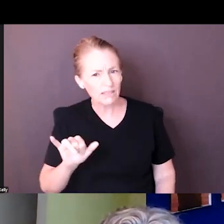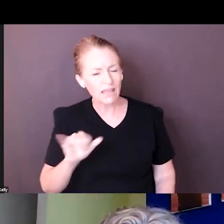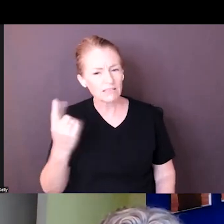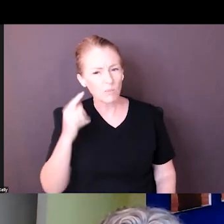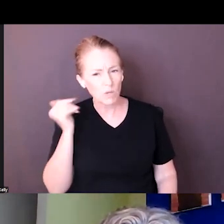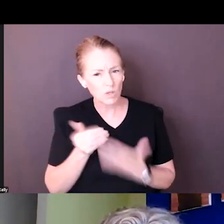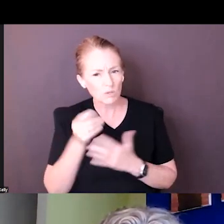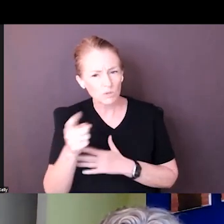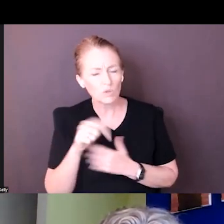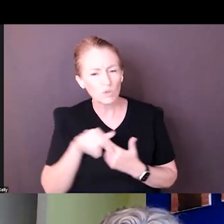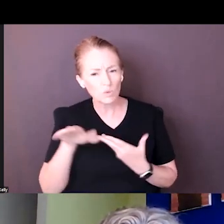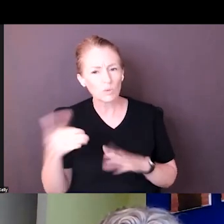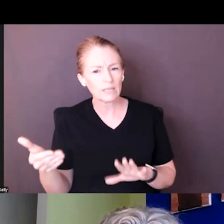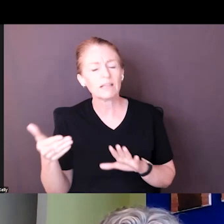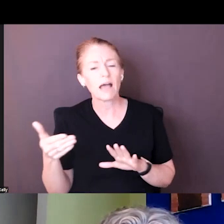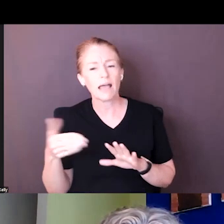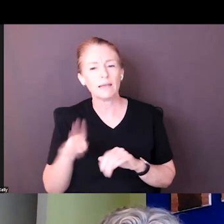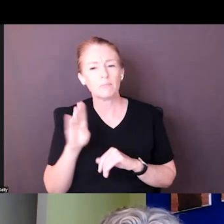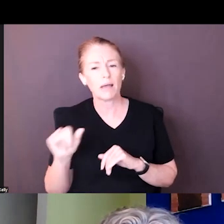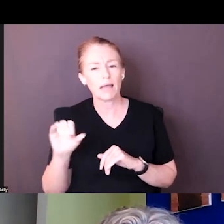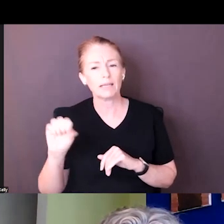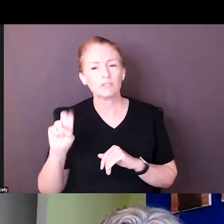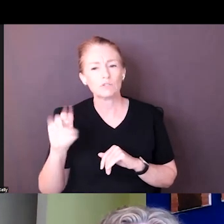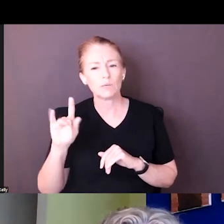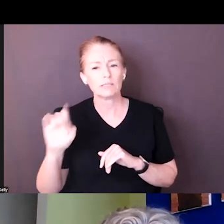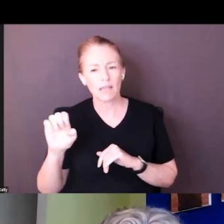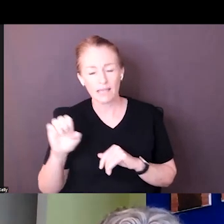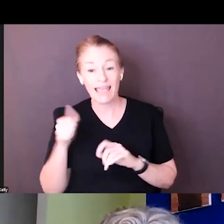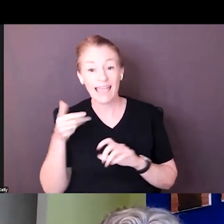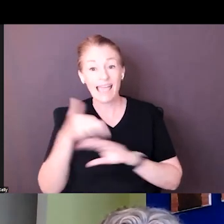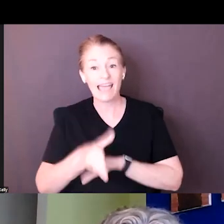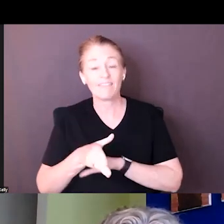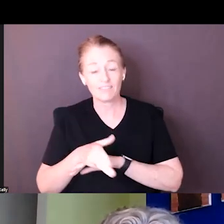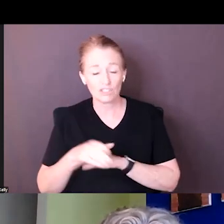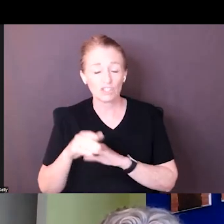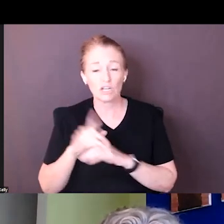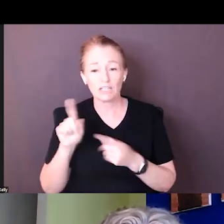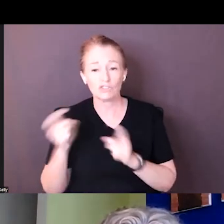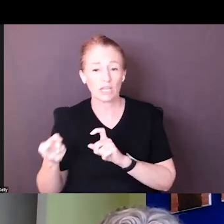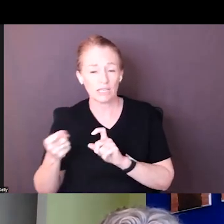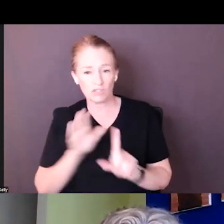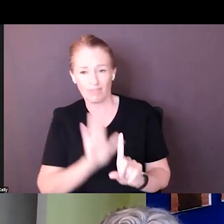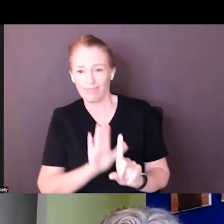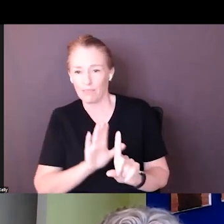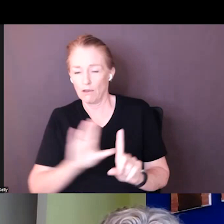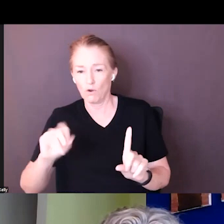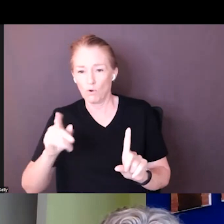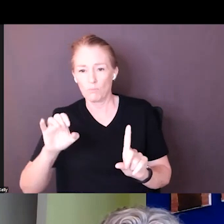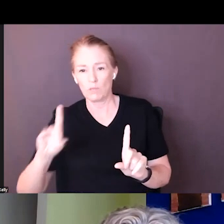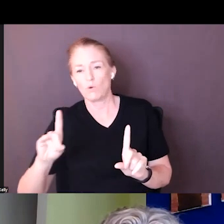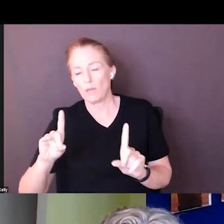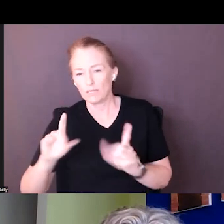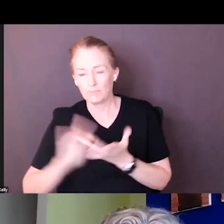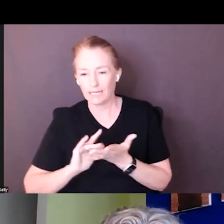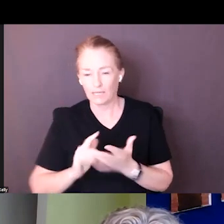suicide after a change in prescription opioid medicine? It doesn't require you to believe that that was the cause.